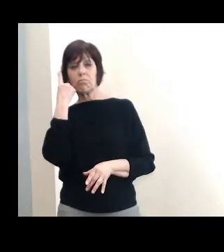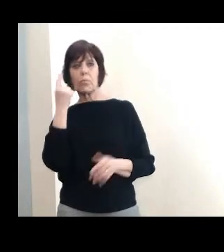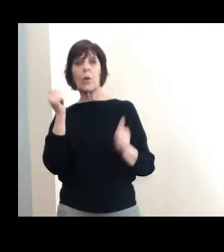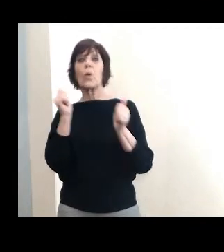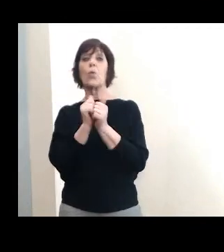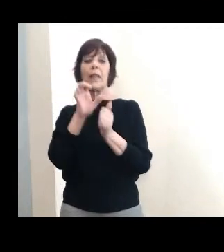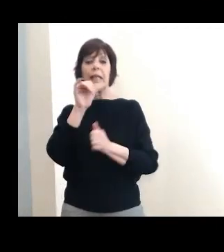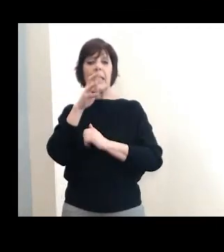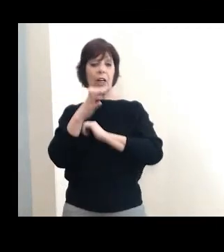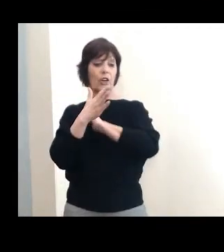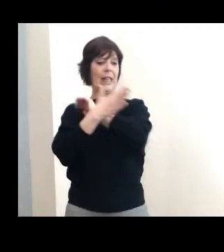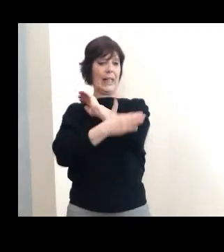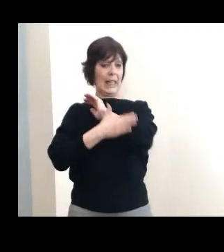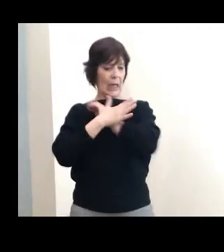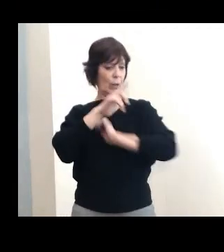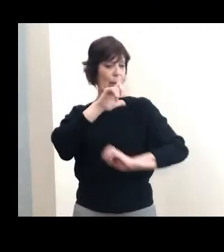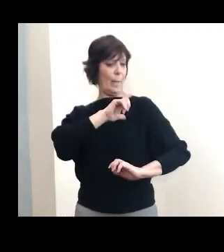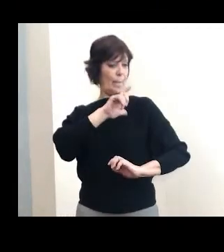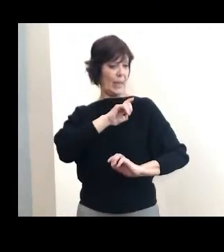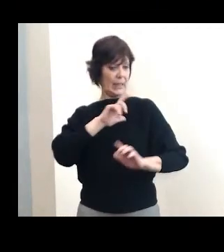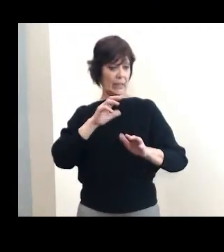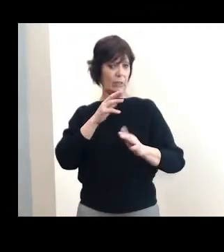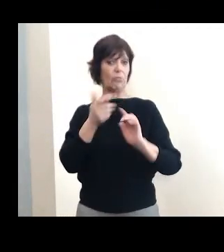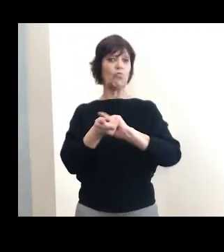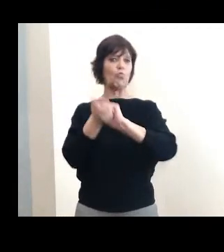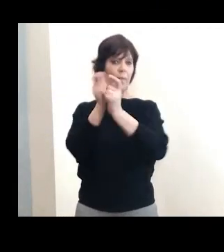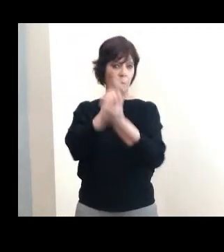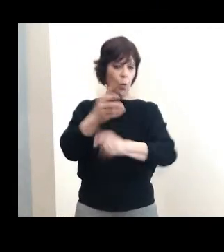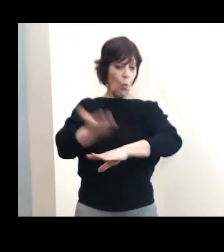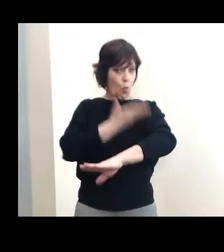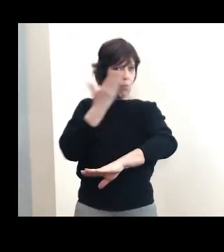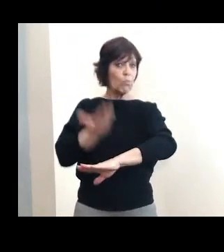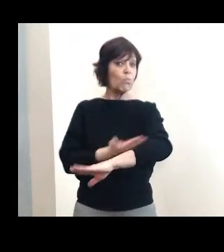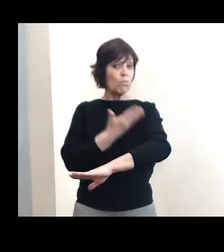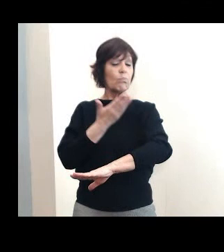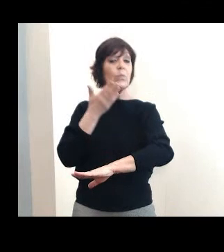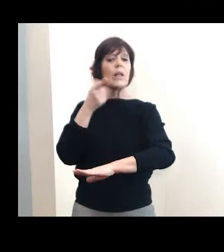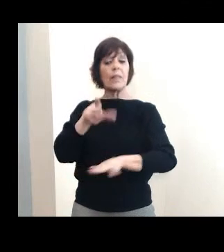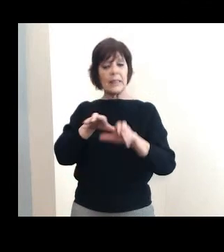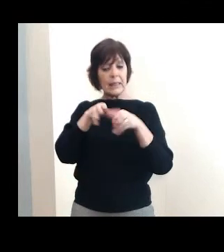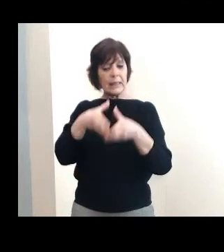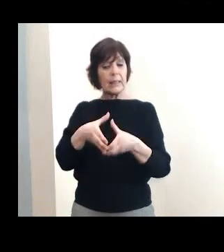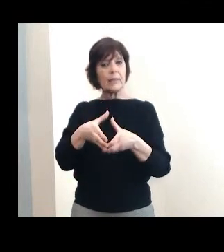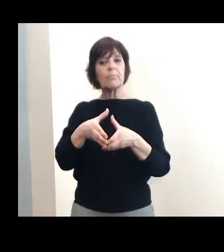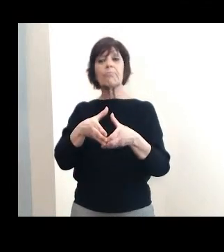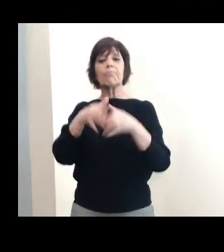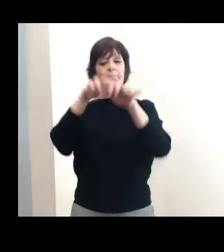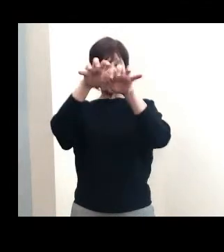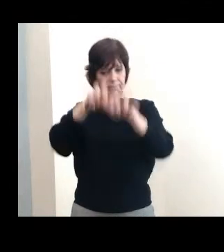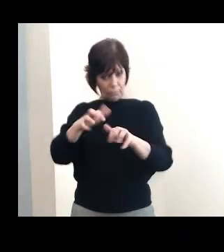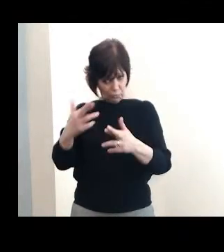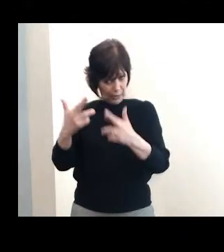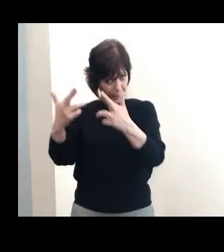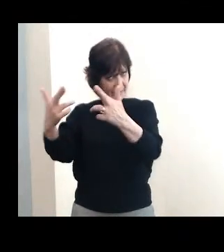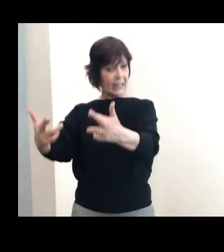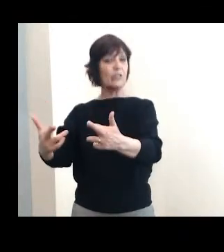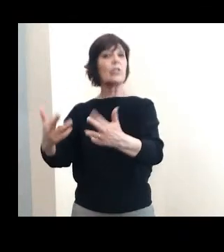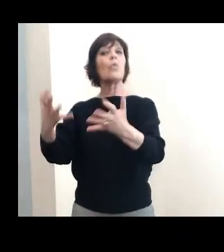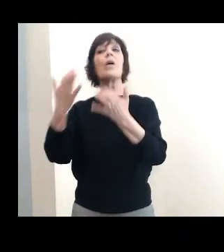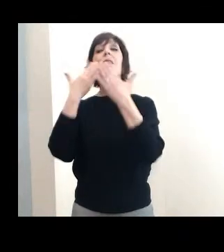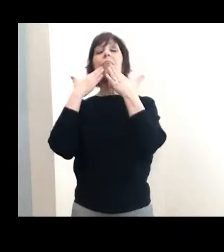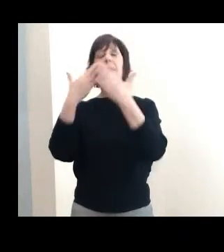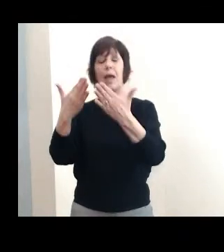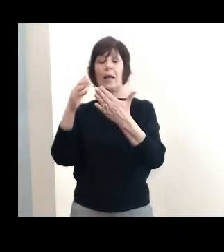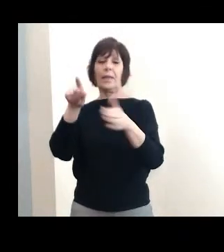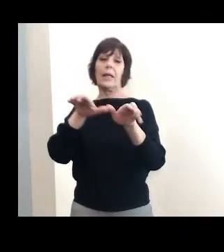to the Erie County Police Reform and Reinvention Task Force, the task force has issued its draft recommendations. I want to thank